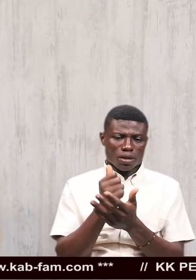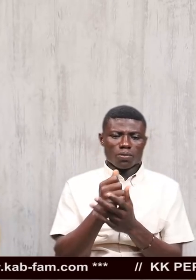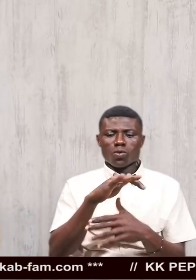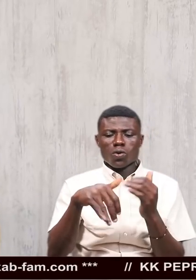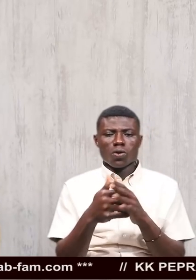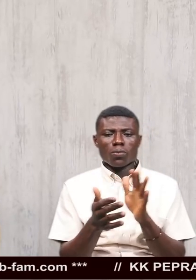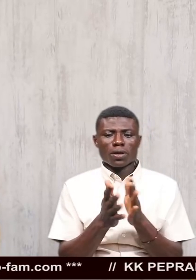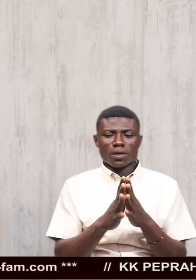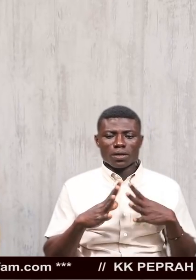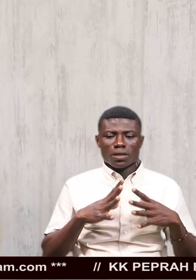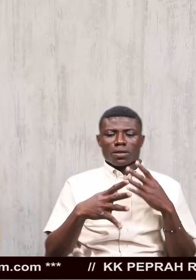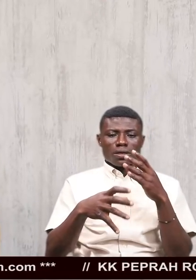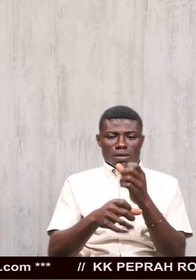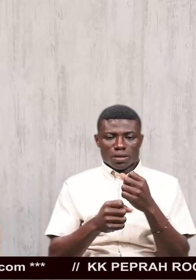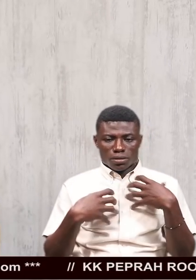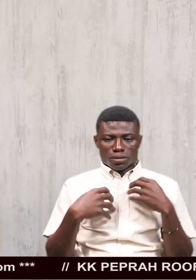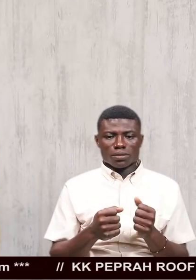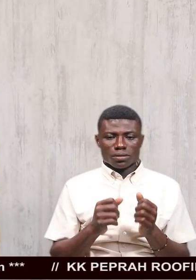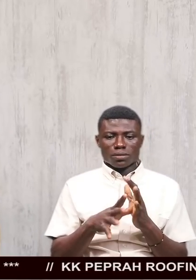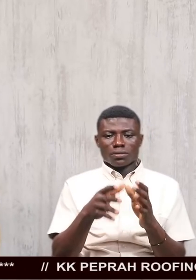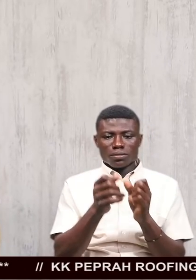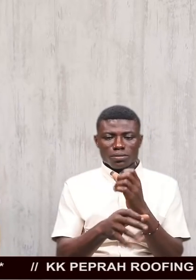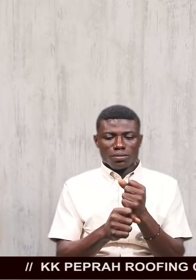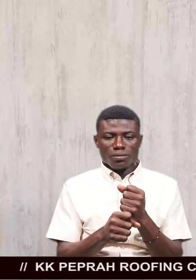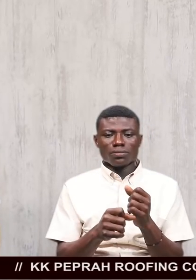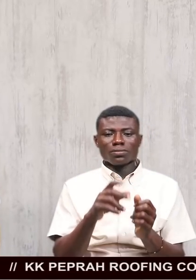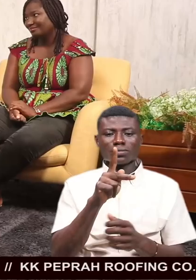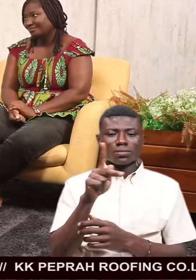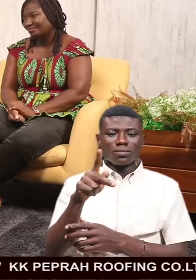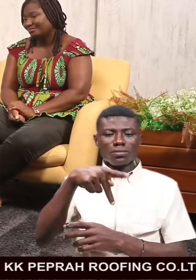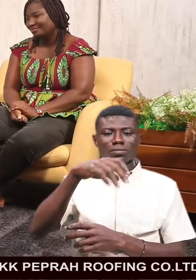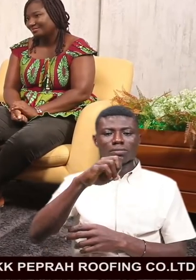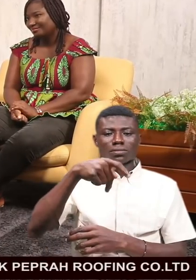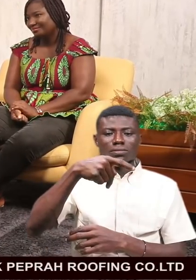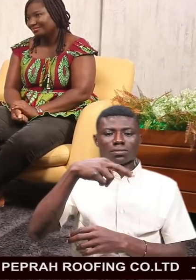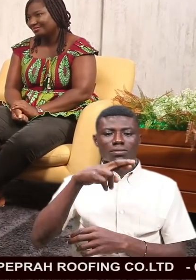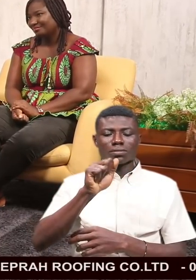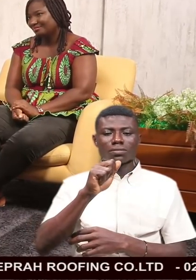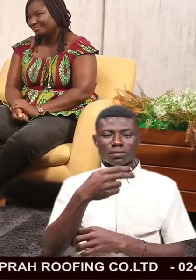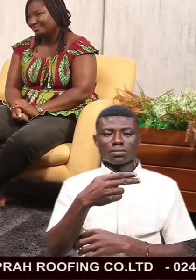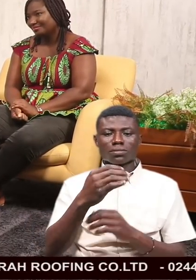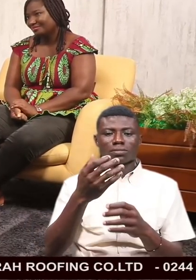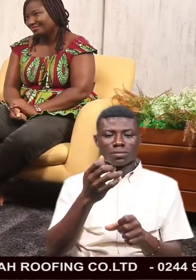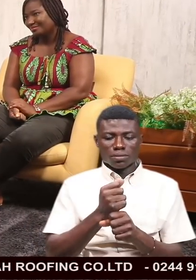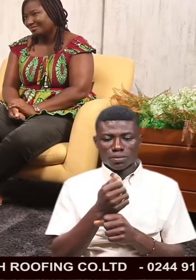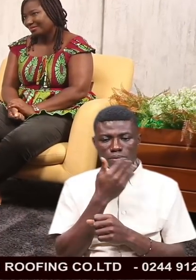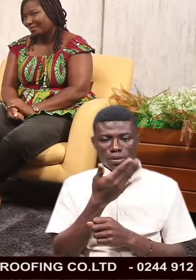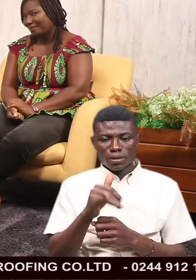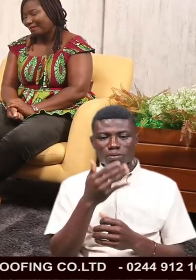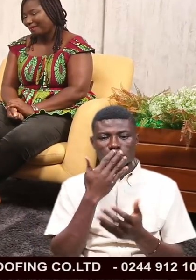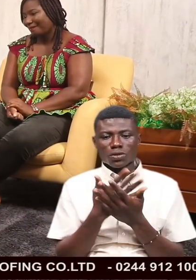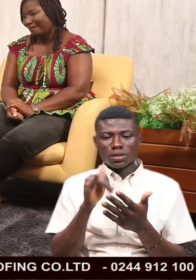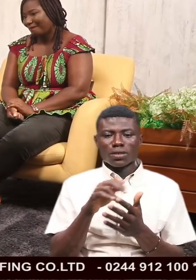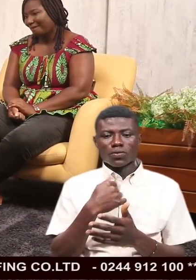dim. Now, de beba, on our sabbe care free. Can't get a prayer roofing, and my supreme quartered roofing sheet. And just a paper be a